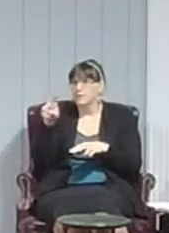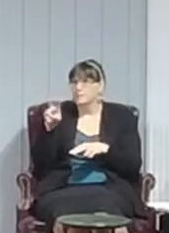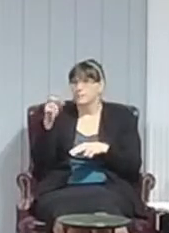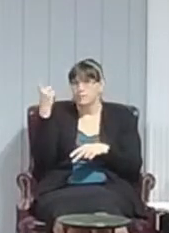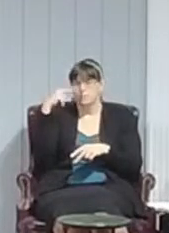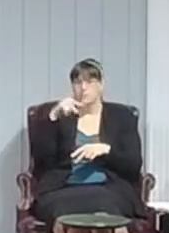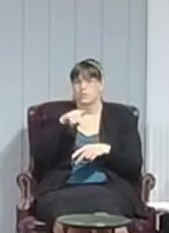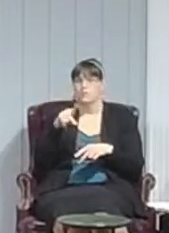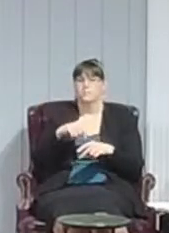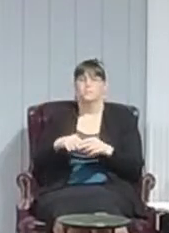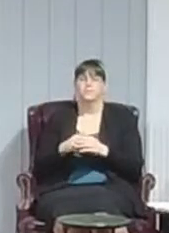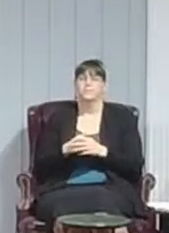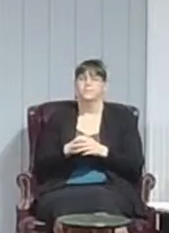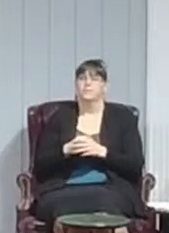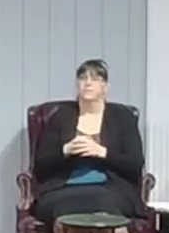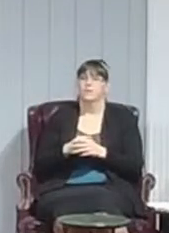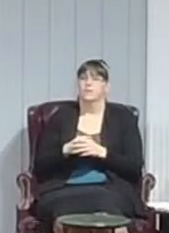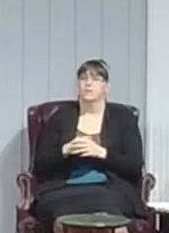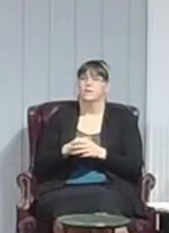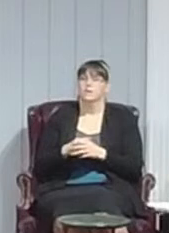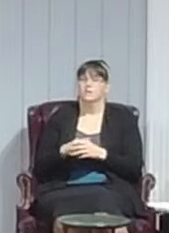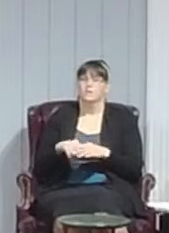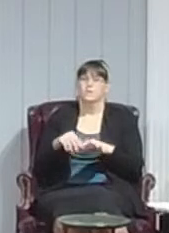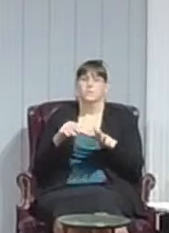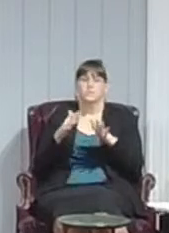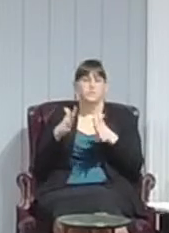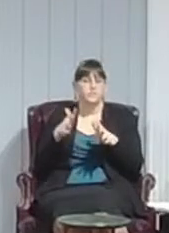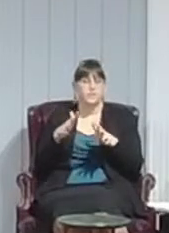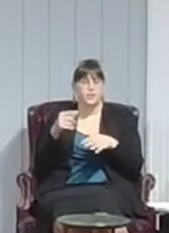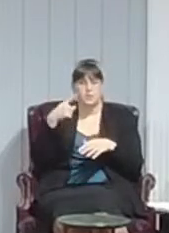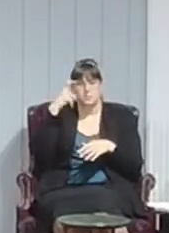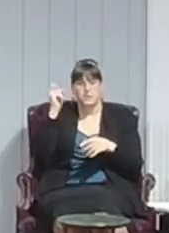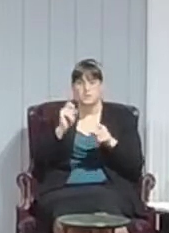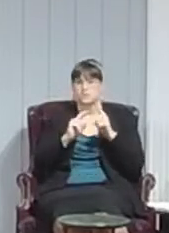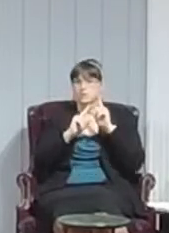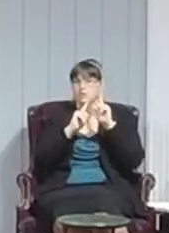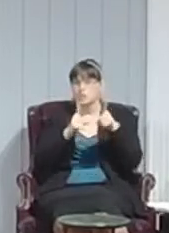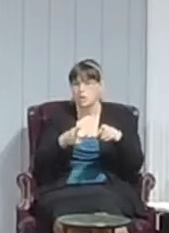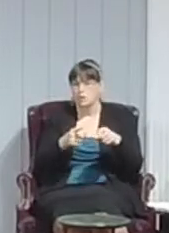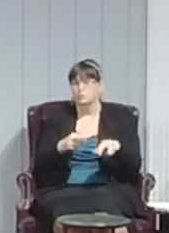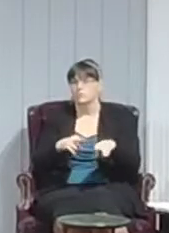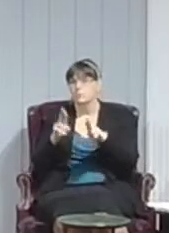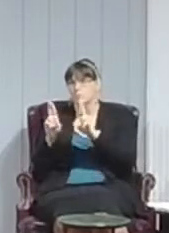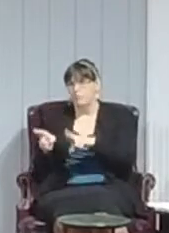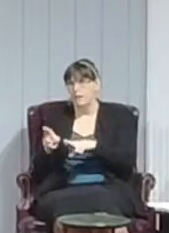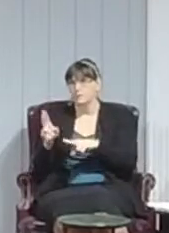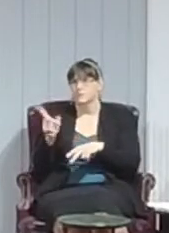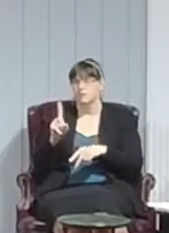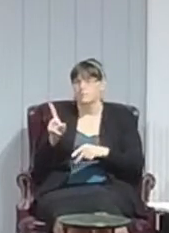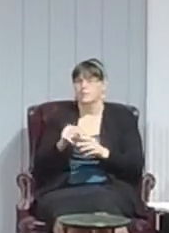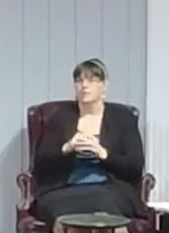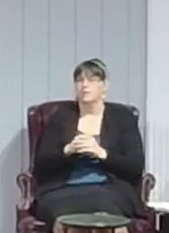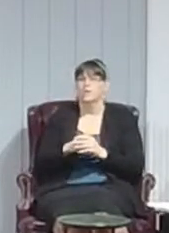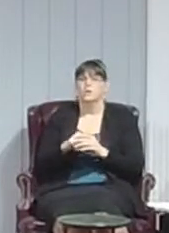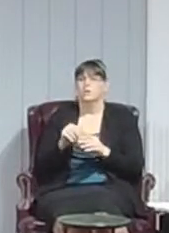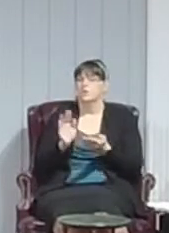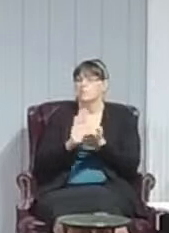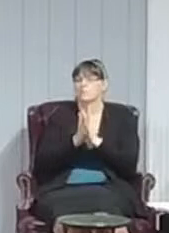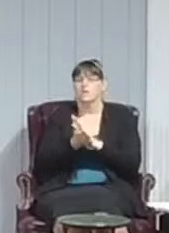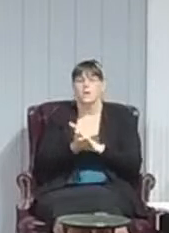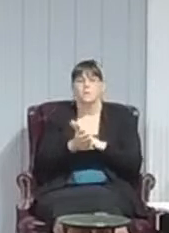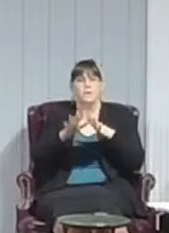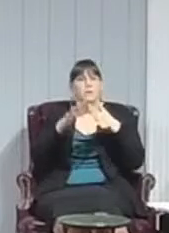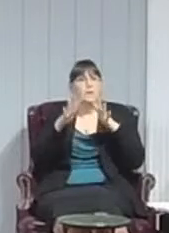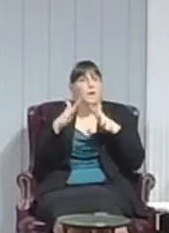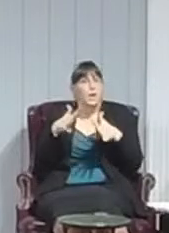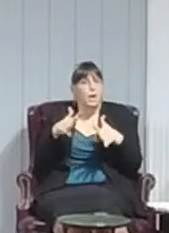than dinner. But, you don't get feared because she's going to go to prepare something for you. You don't get all scared